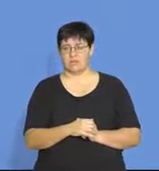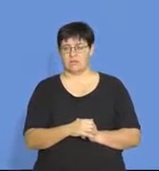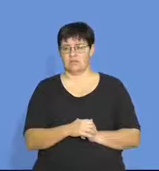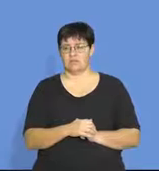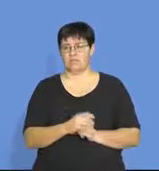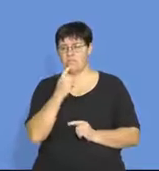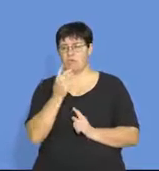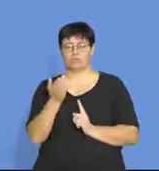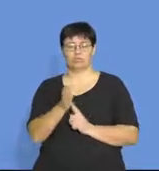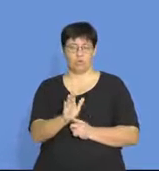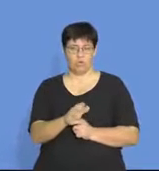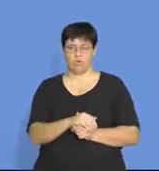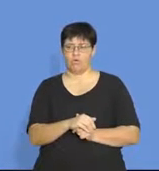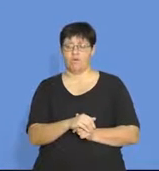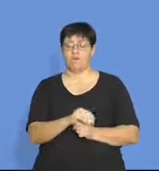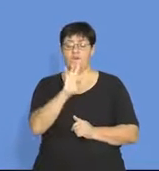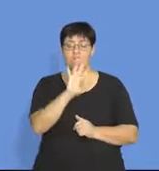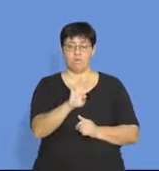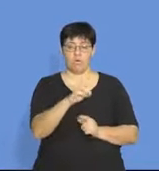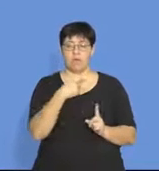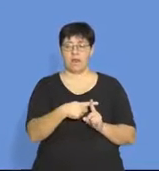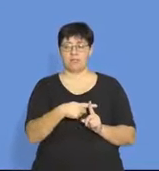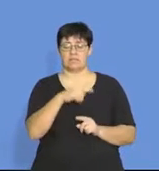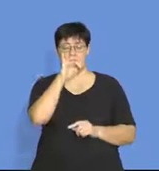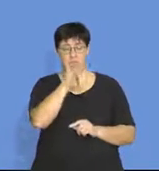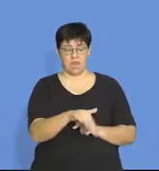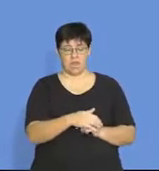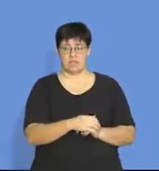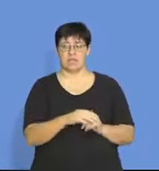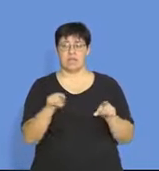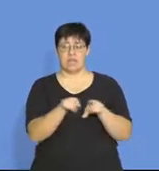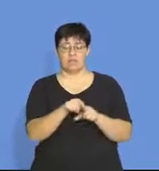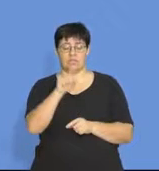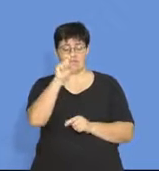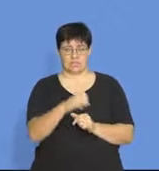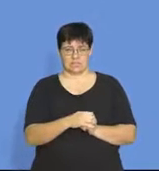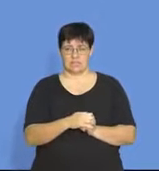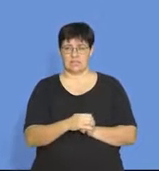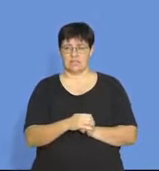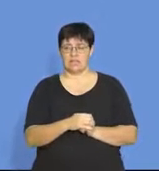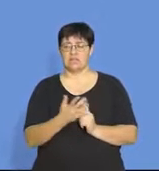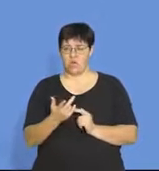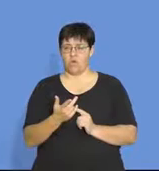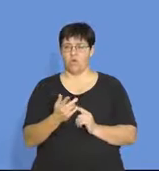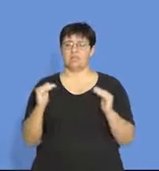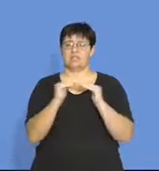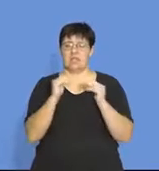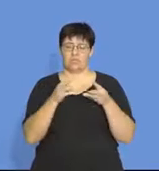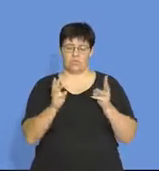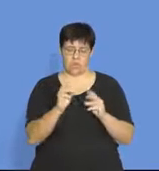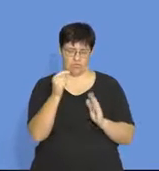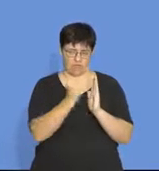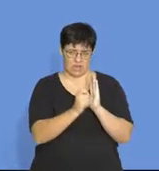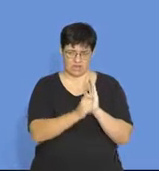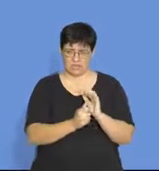let me just show you what I mean. So it's 4 plus y equal to x. I'm just writing it in standard form,